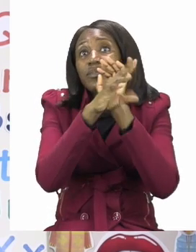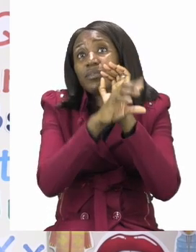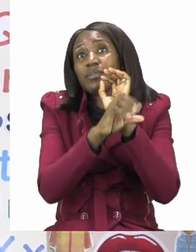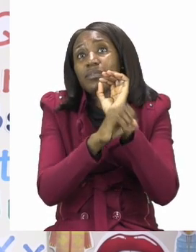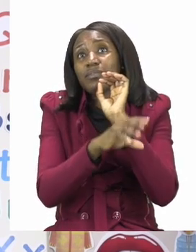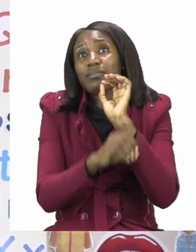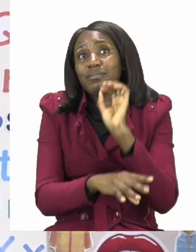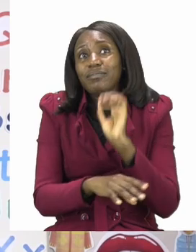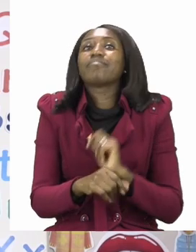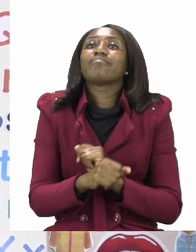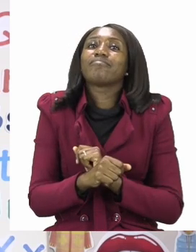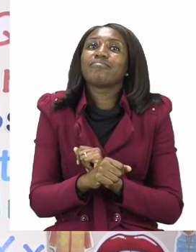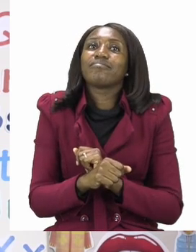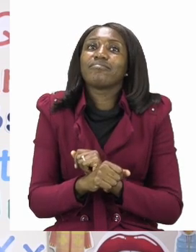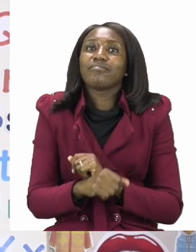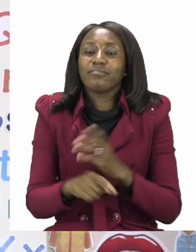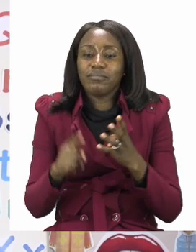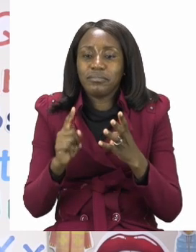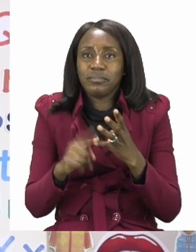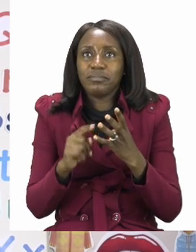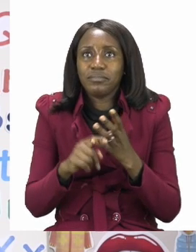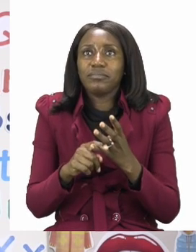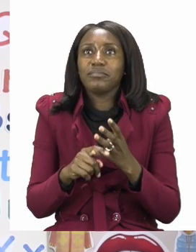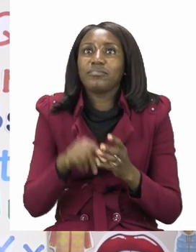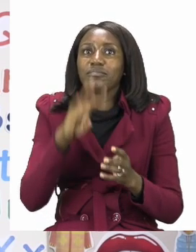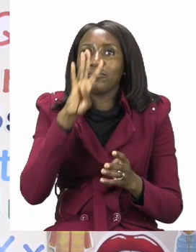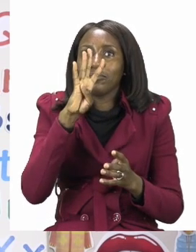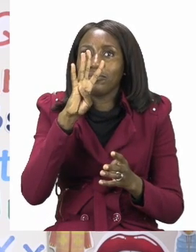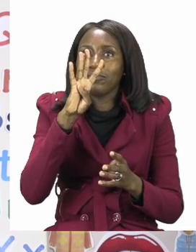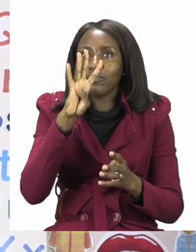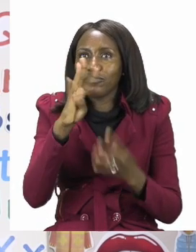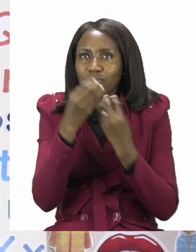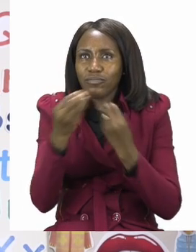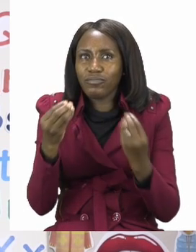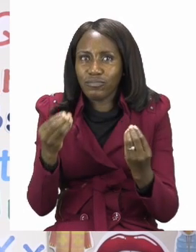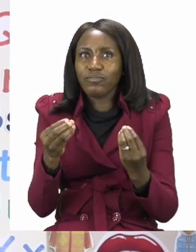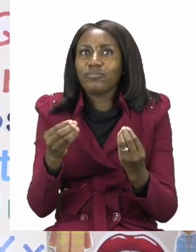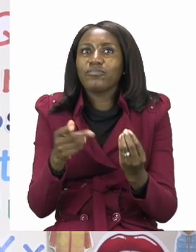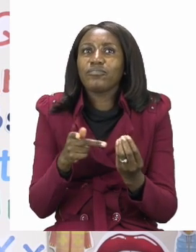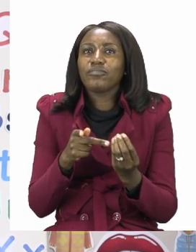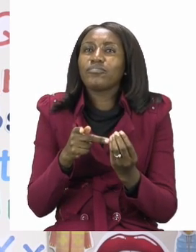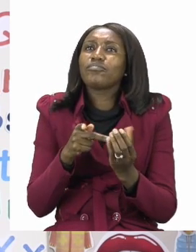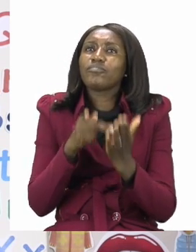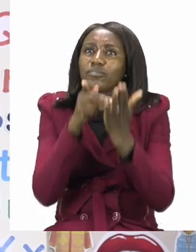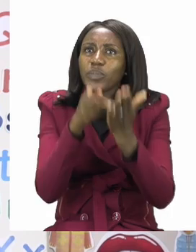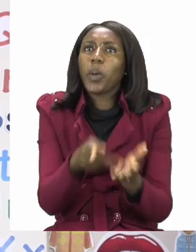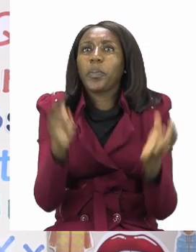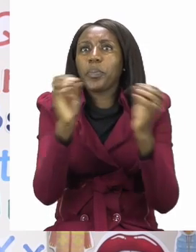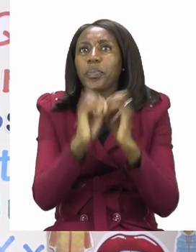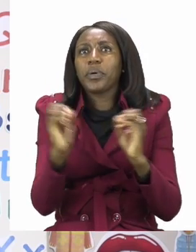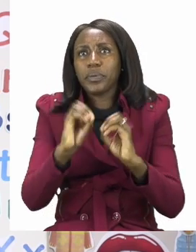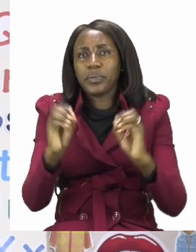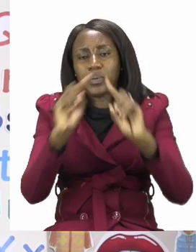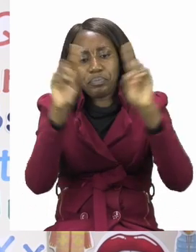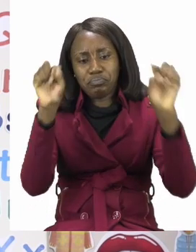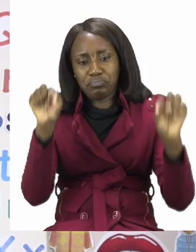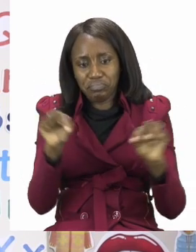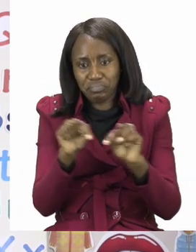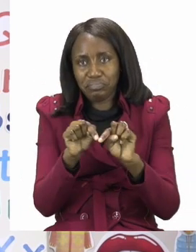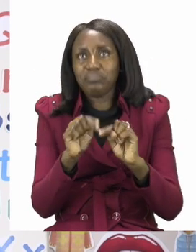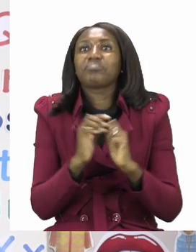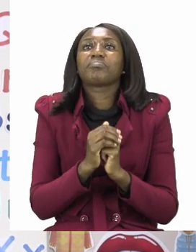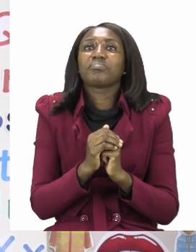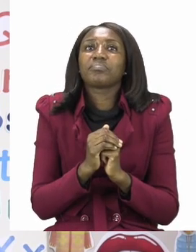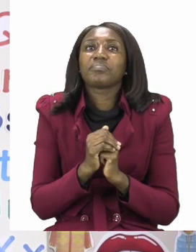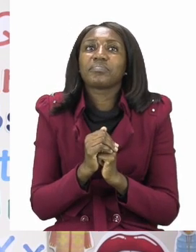brought robot signs. And the last one, 4 children brought no